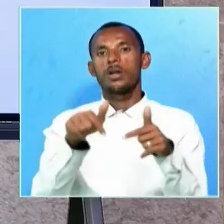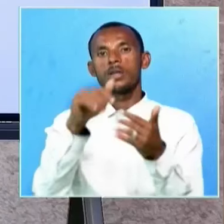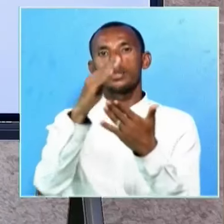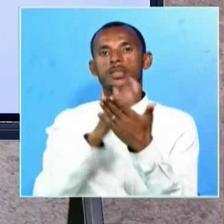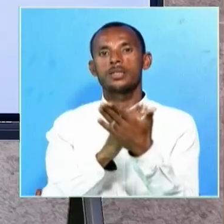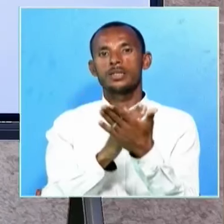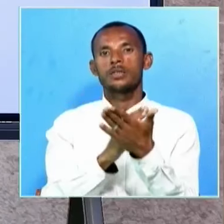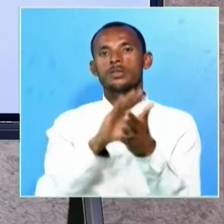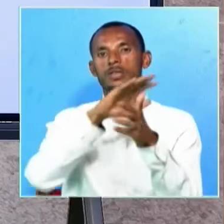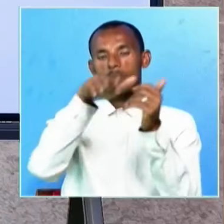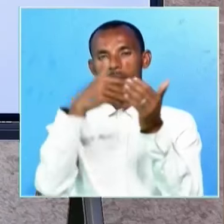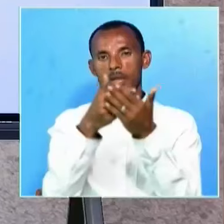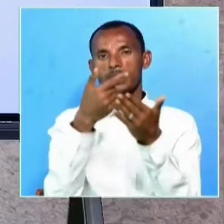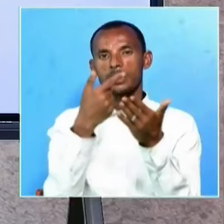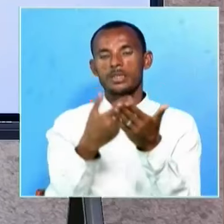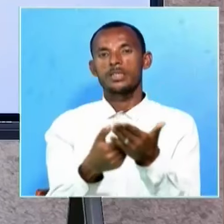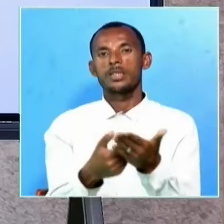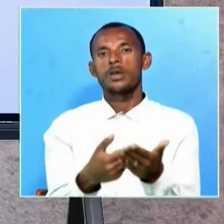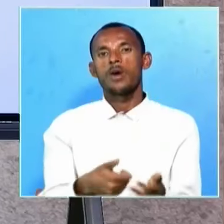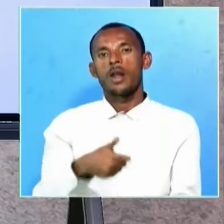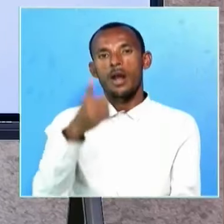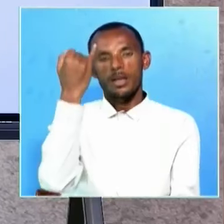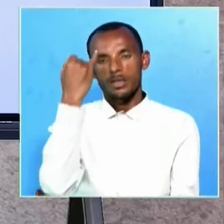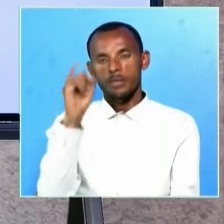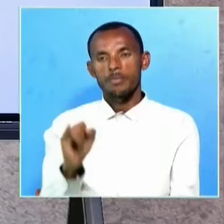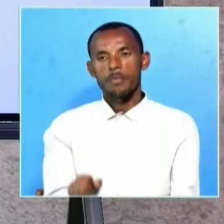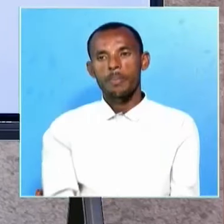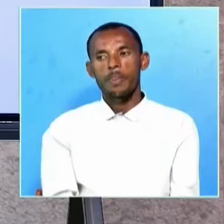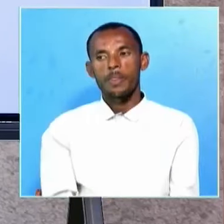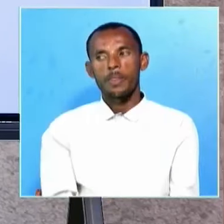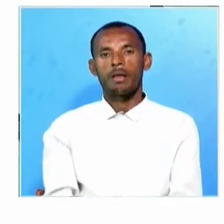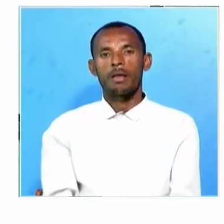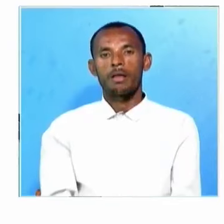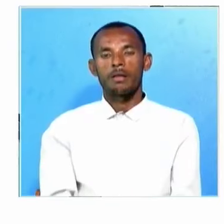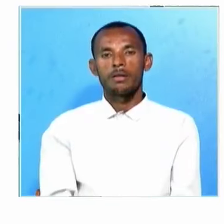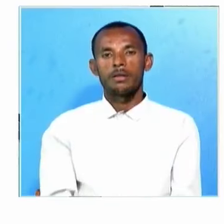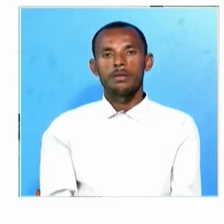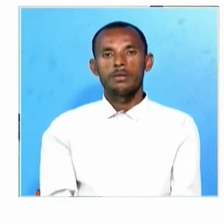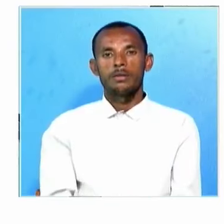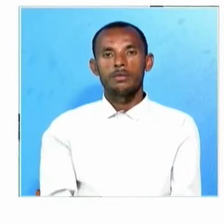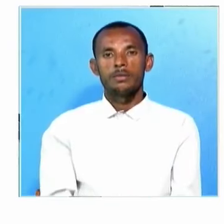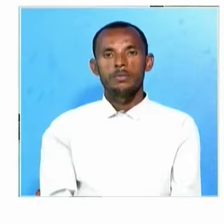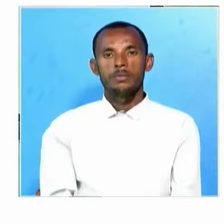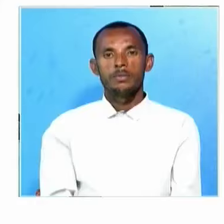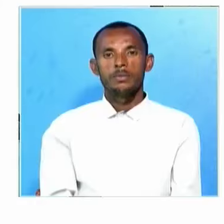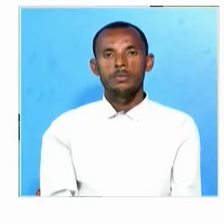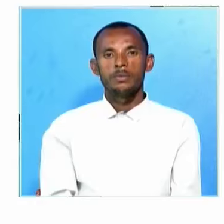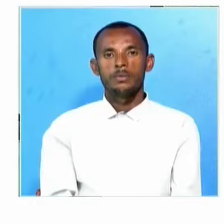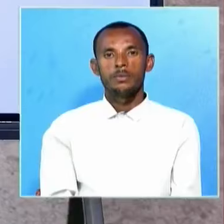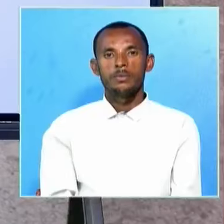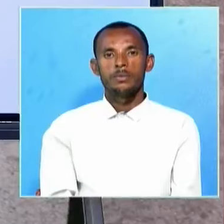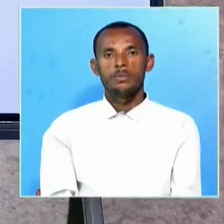Just to summarize the key concepts, let's see together. Summary.